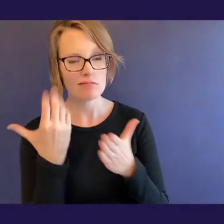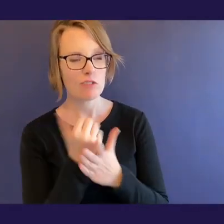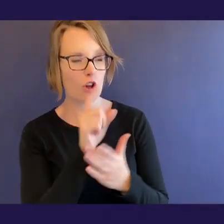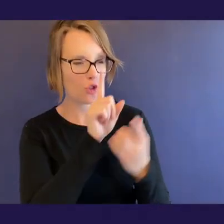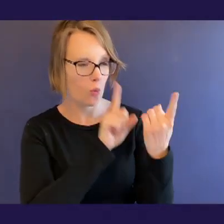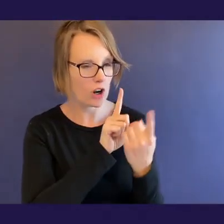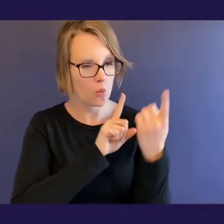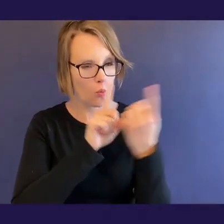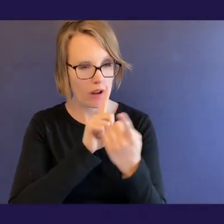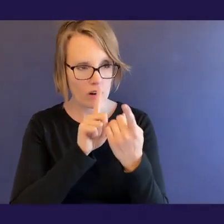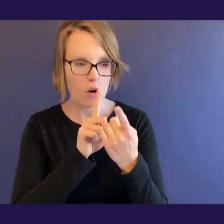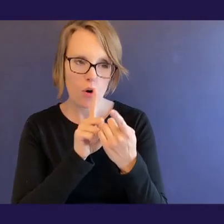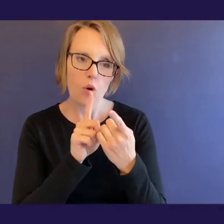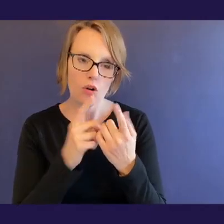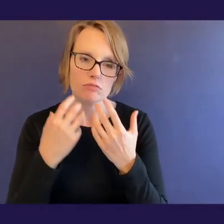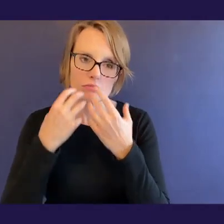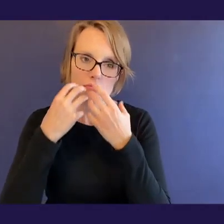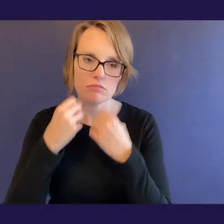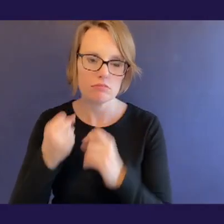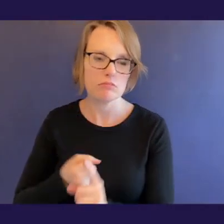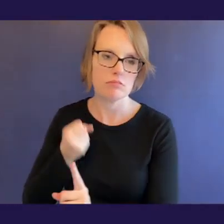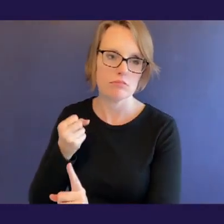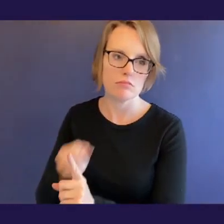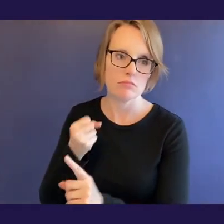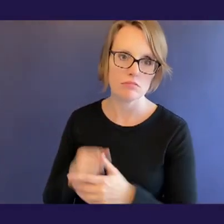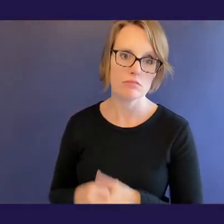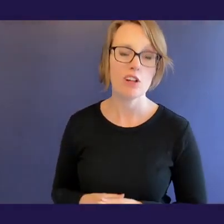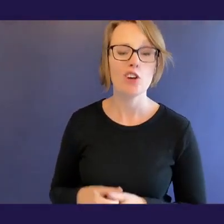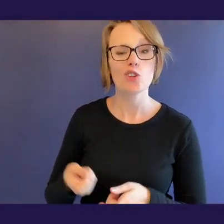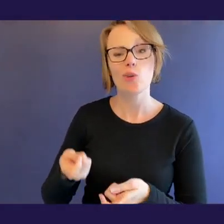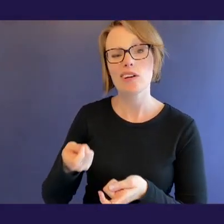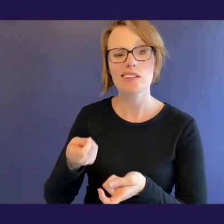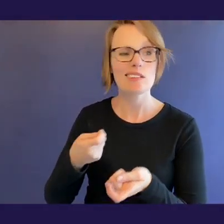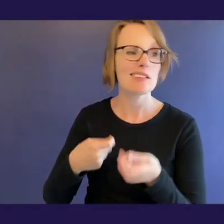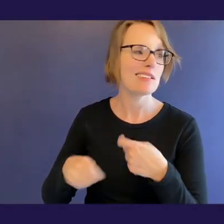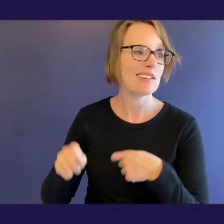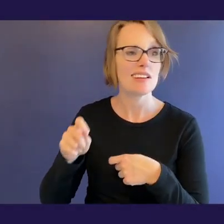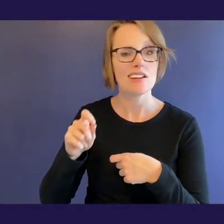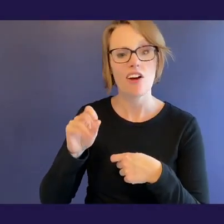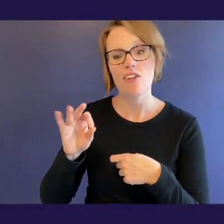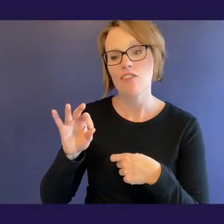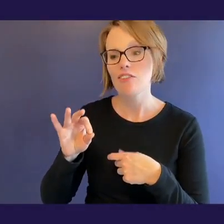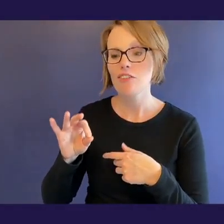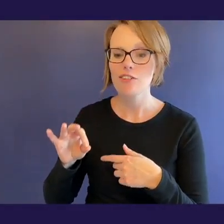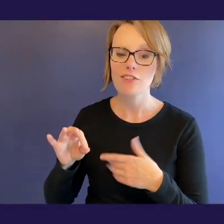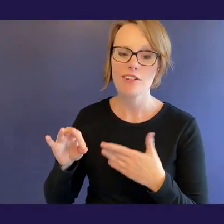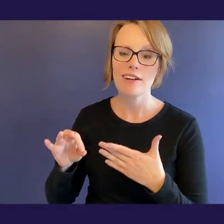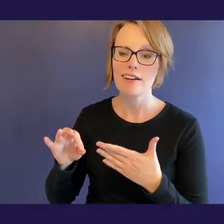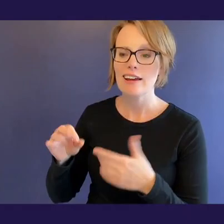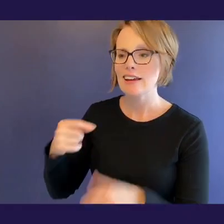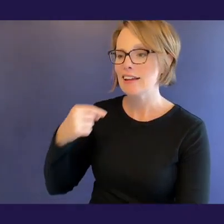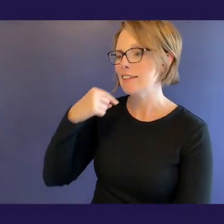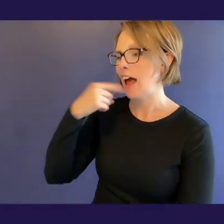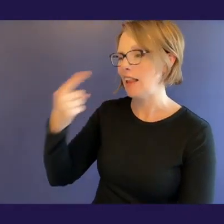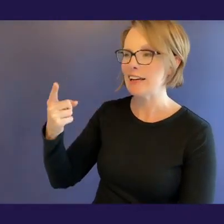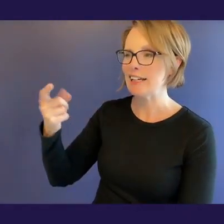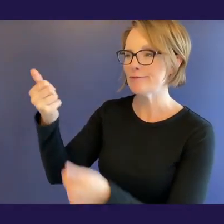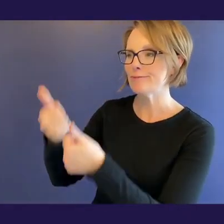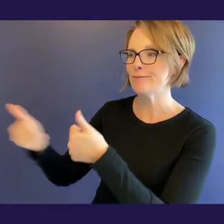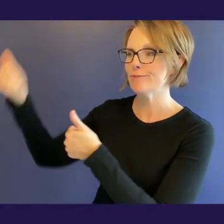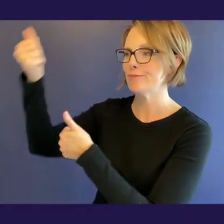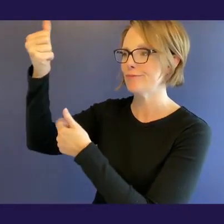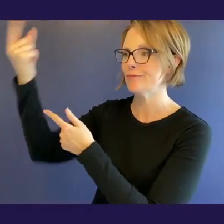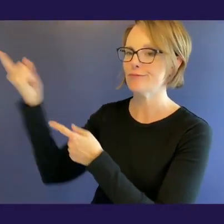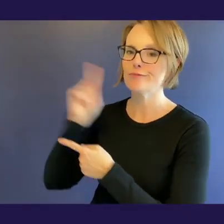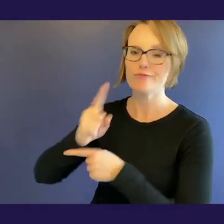with them. So rather than potentially arming, pundits or journalists or anyone else in particular with the information and the tools